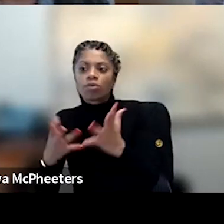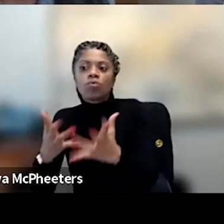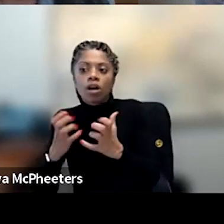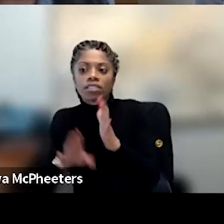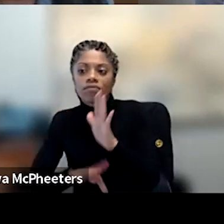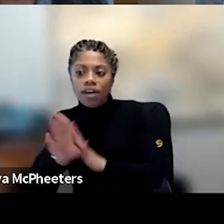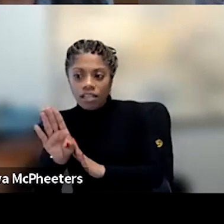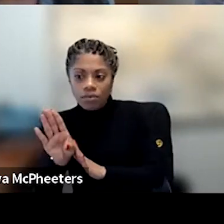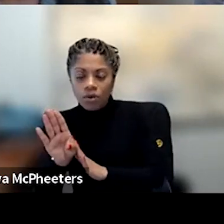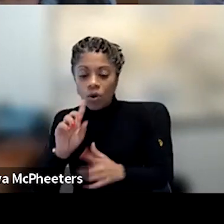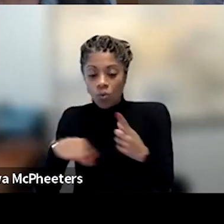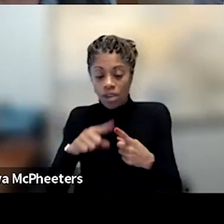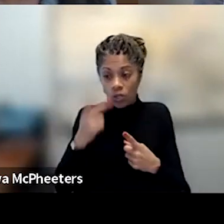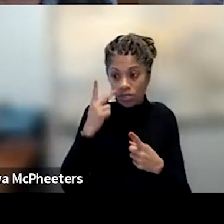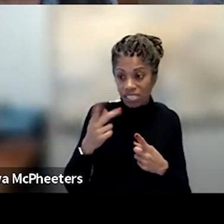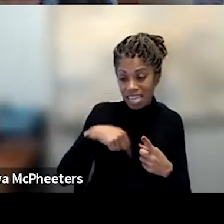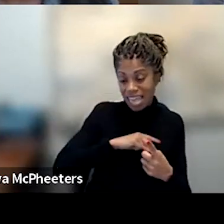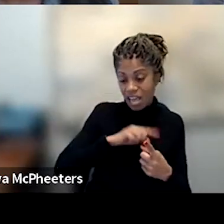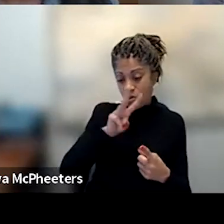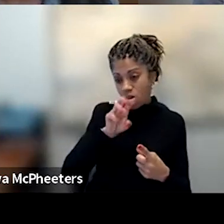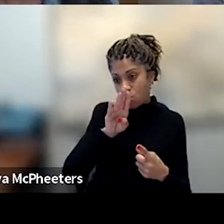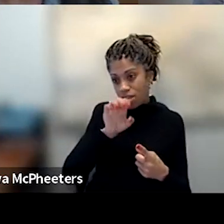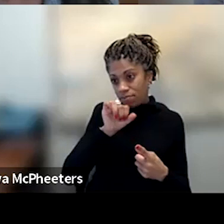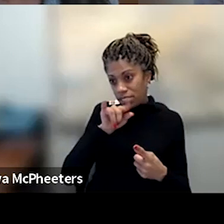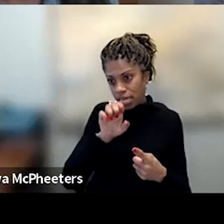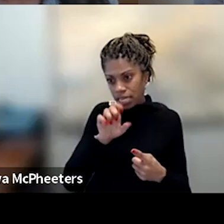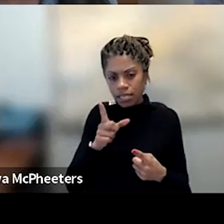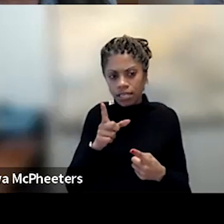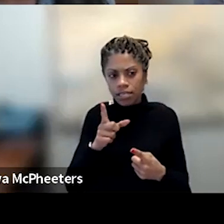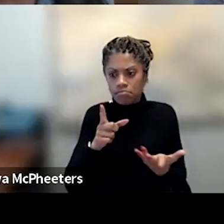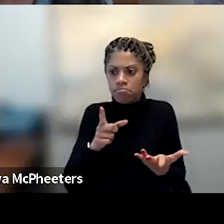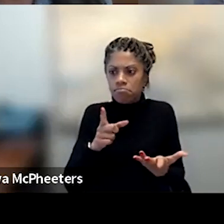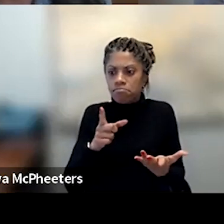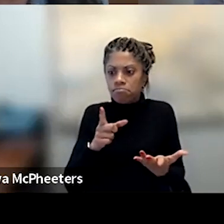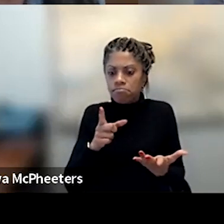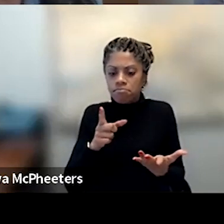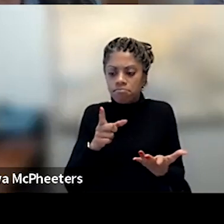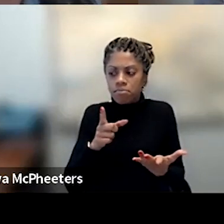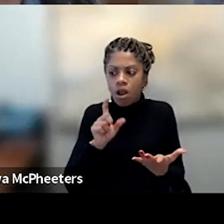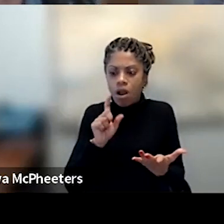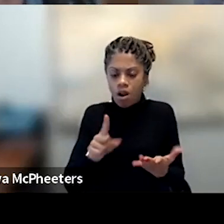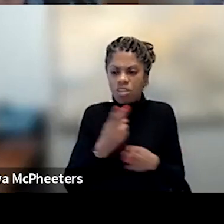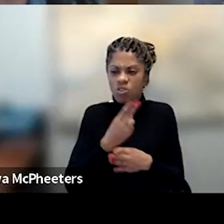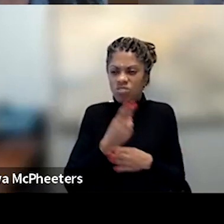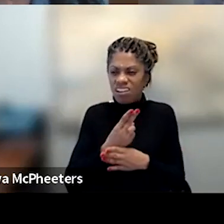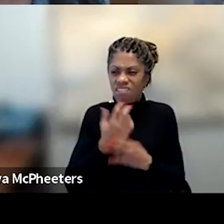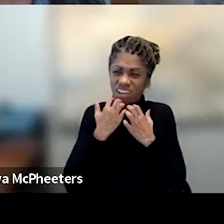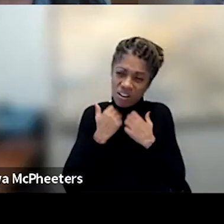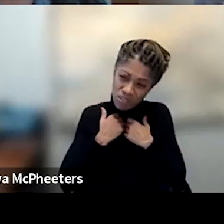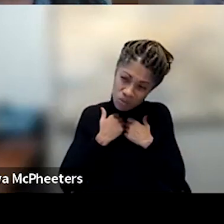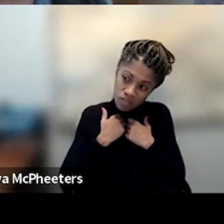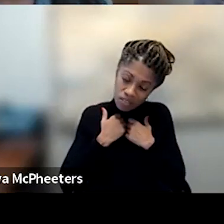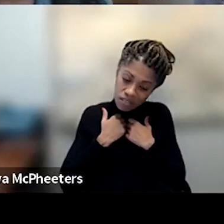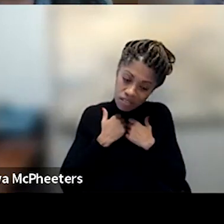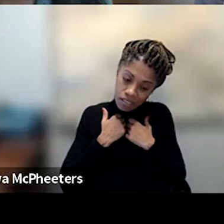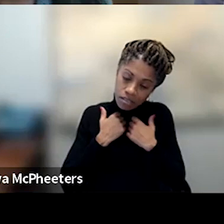different communications channels, are we really lifting up our values through our comms work? And just expounding a